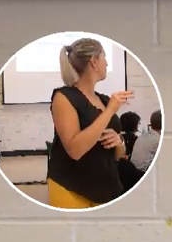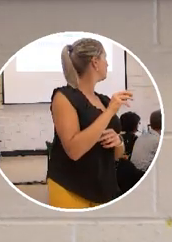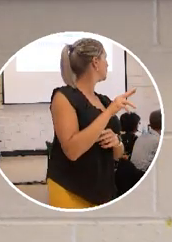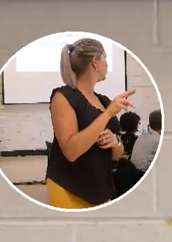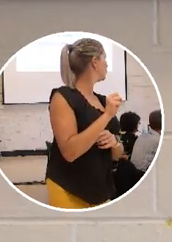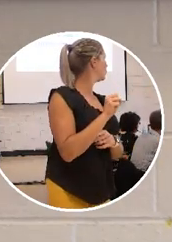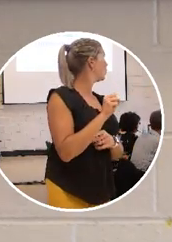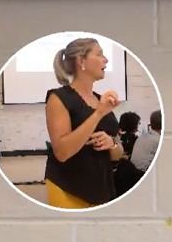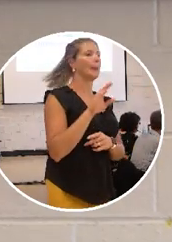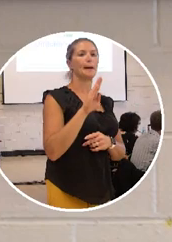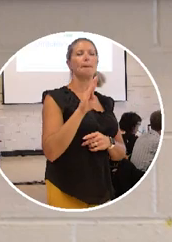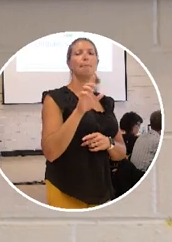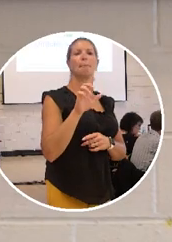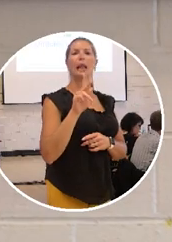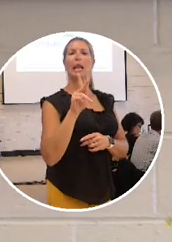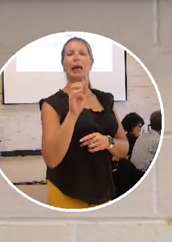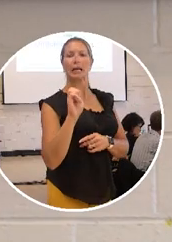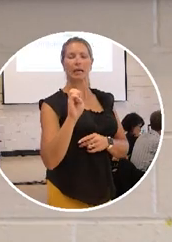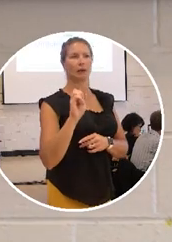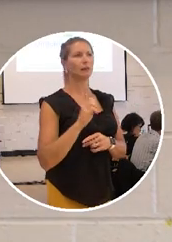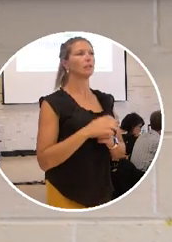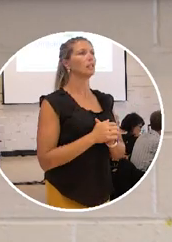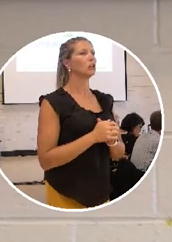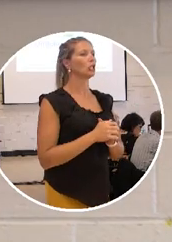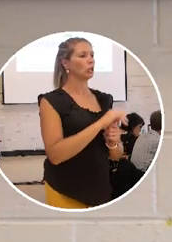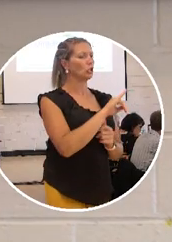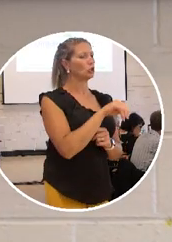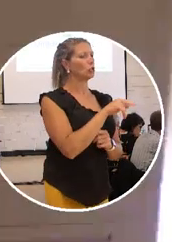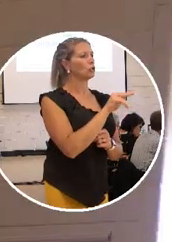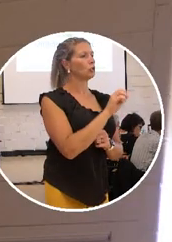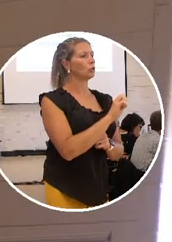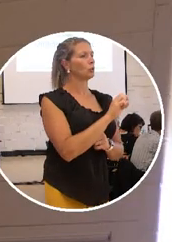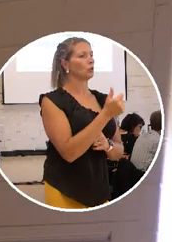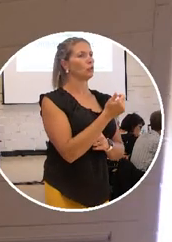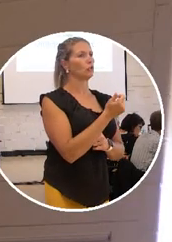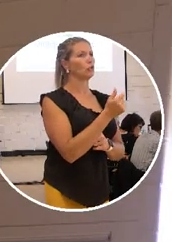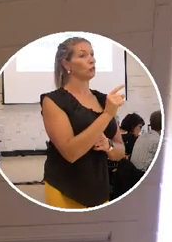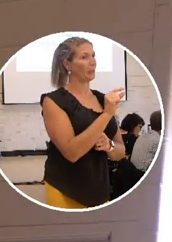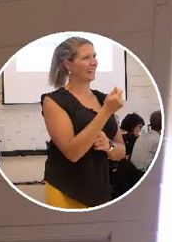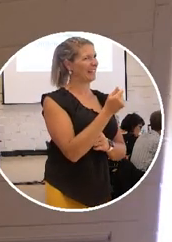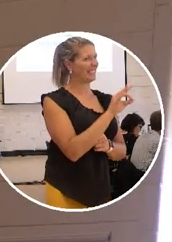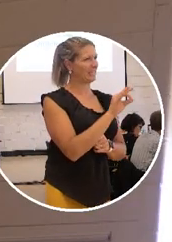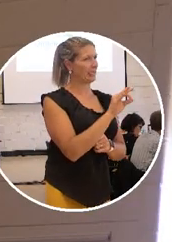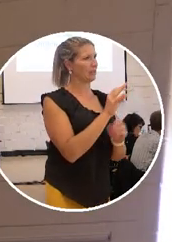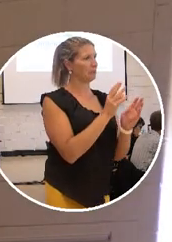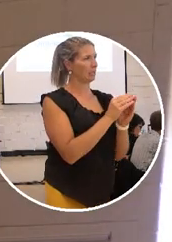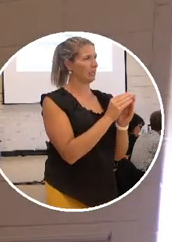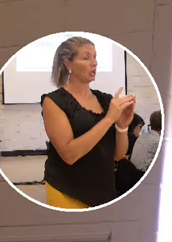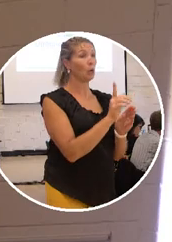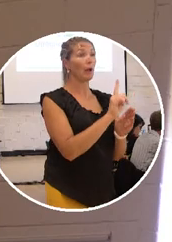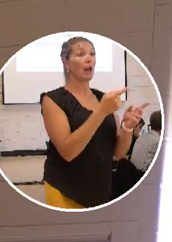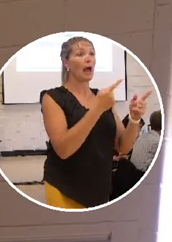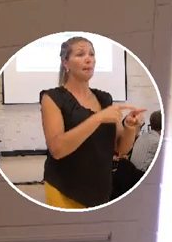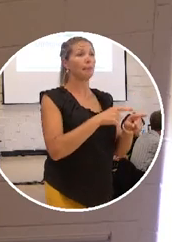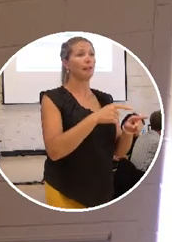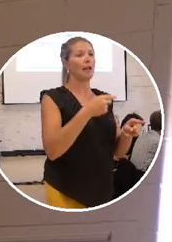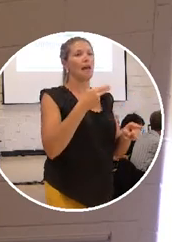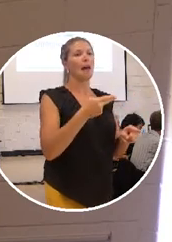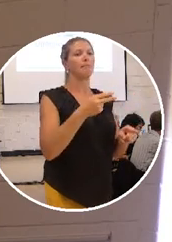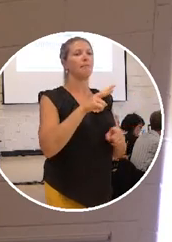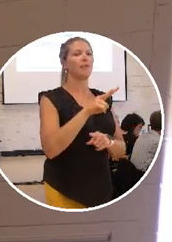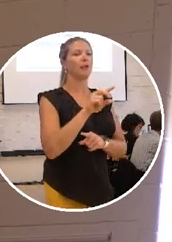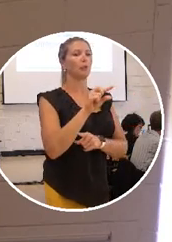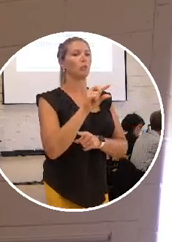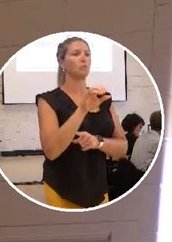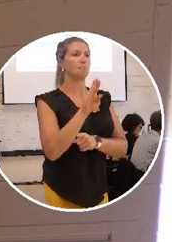At the June 8, 2019 meeting in Goose Bay, I noticed a motion was put forward with respect to